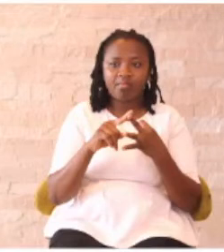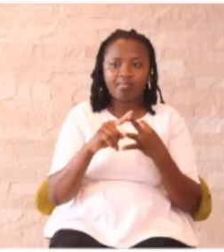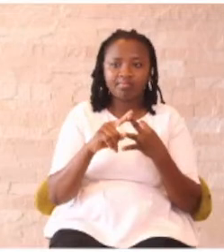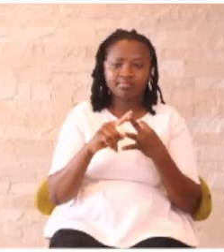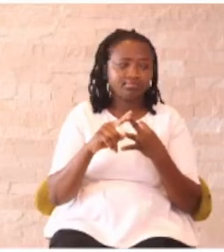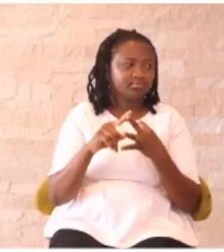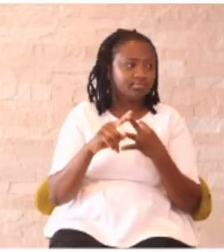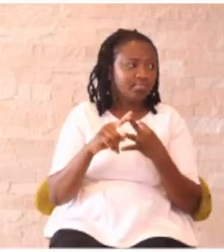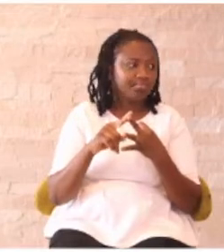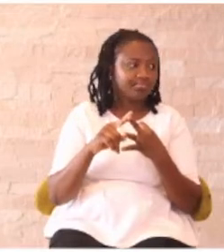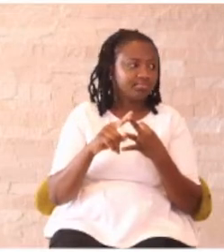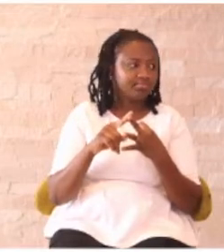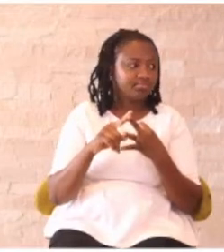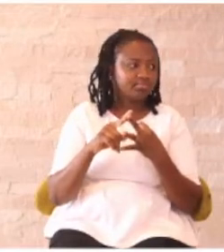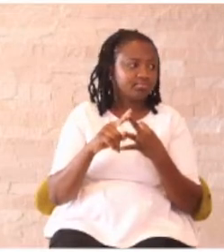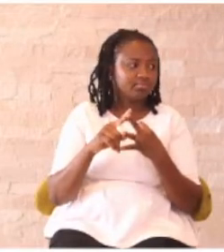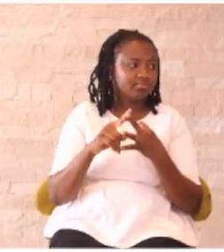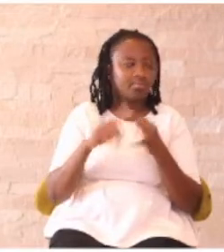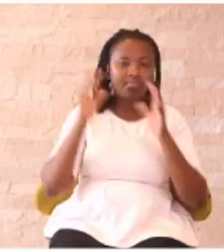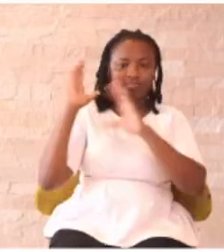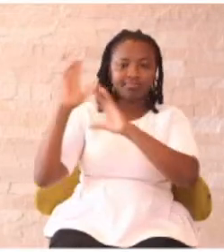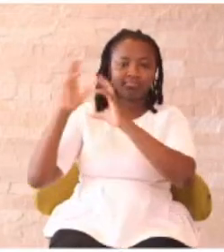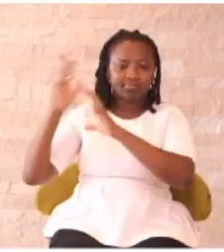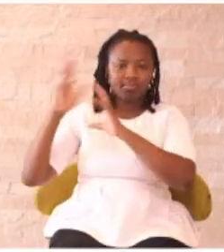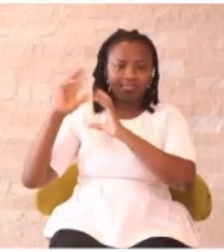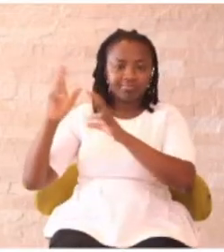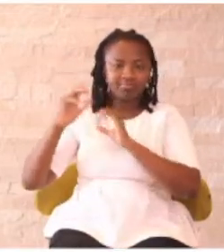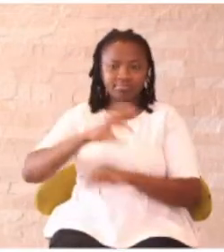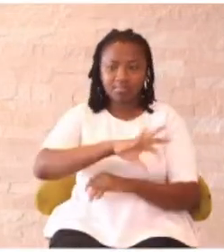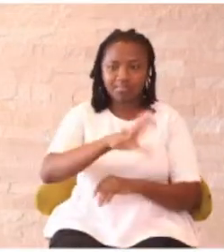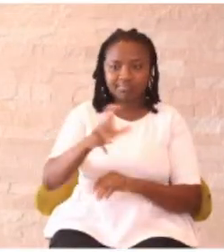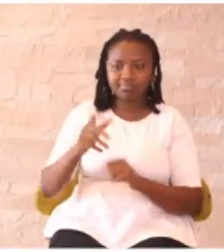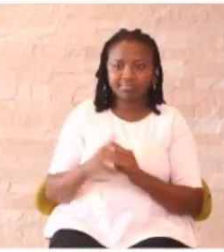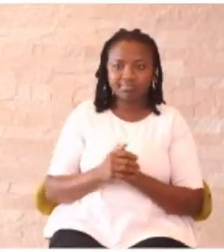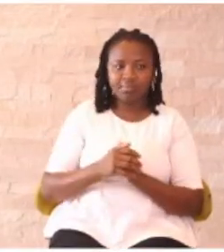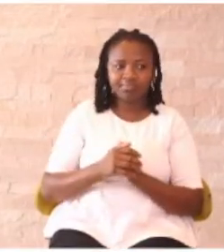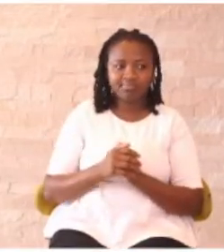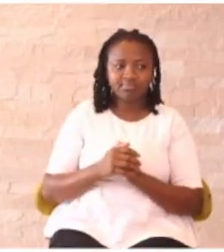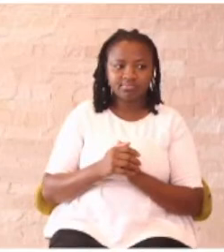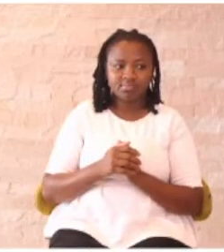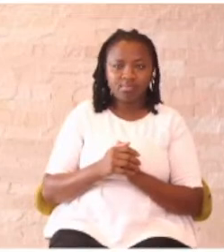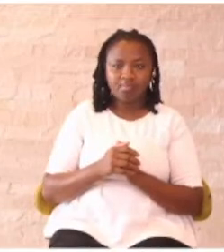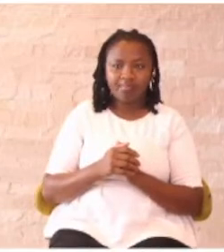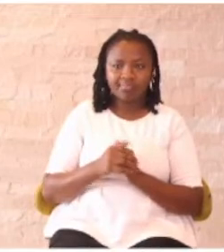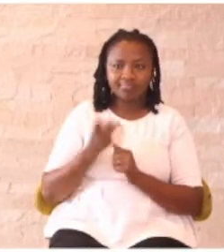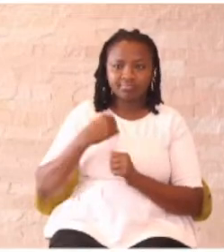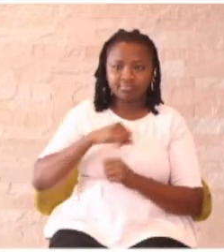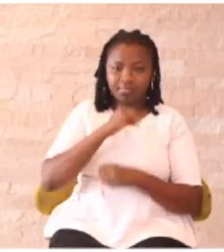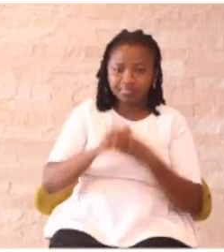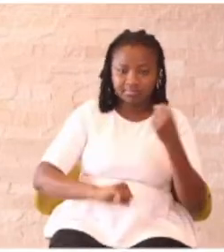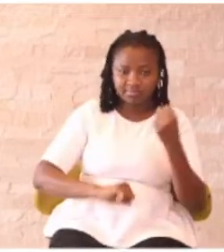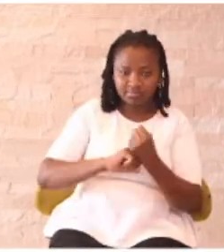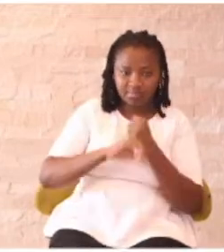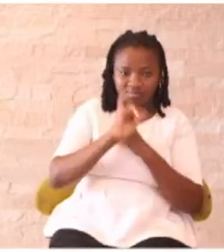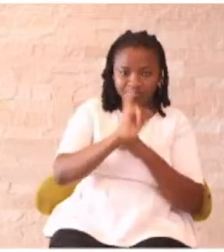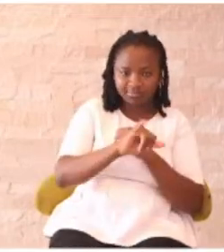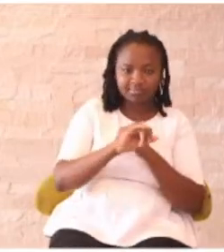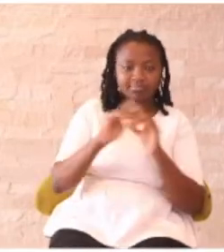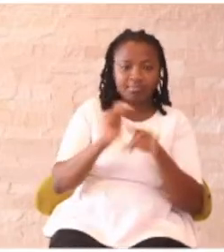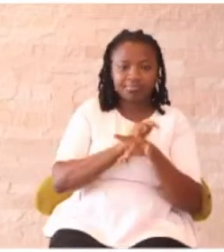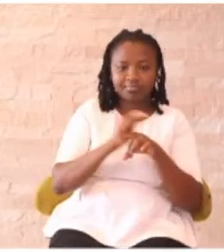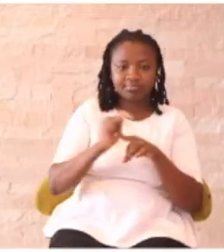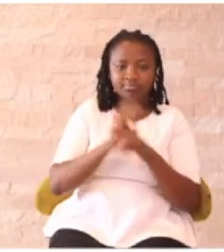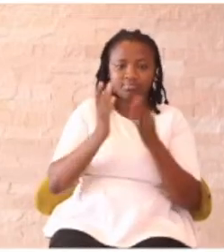Siaya, remind me, Jane, and Kilifi County. So we are supporting the training of service